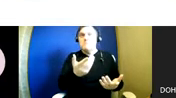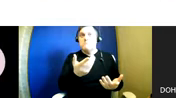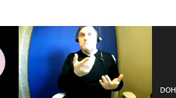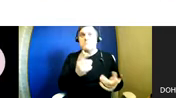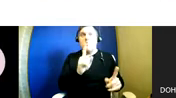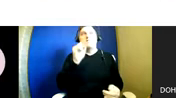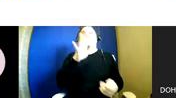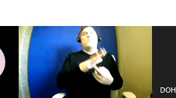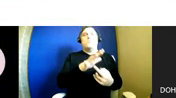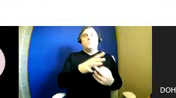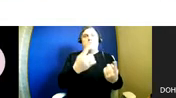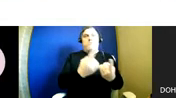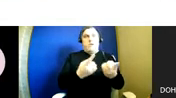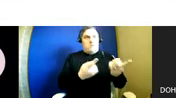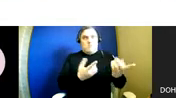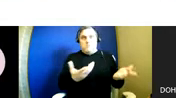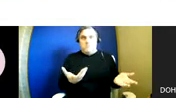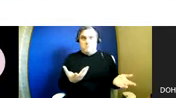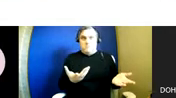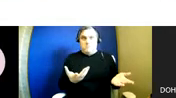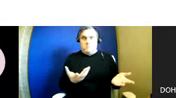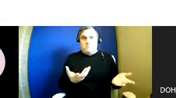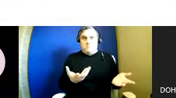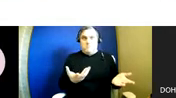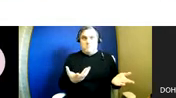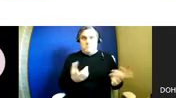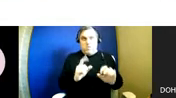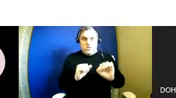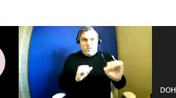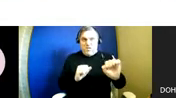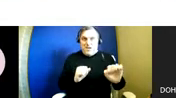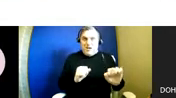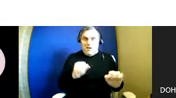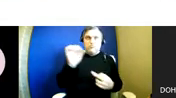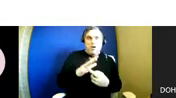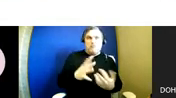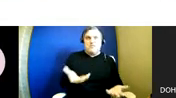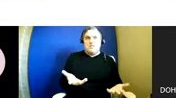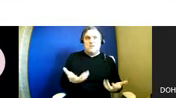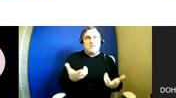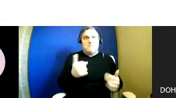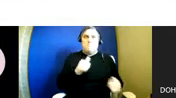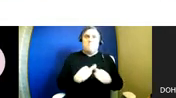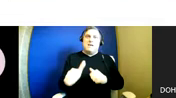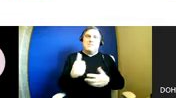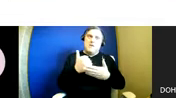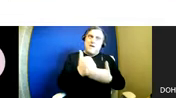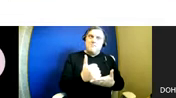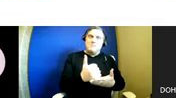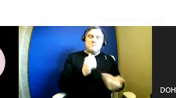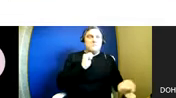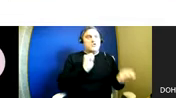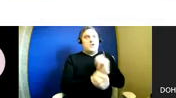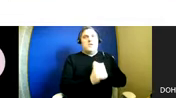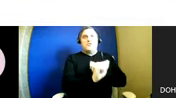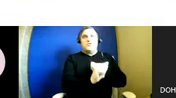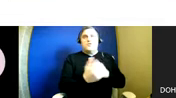important things to them. What are the things that are troubling them the most? What are their priorities for us to try to help with? What's going to make the biggest difference to